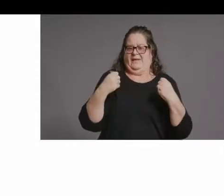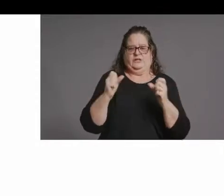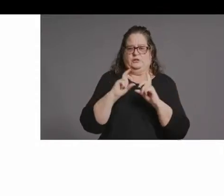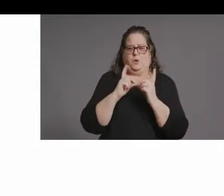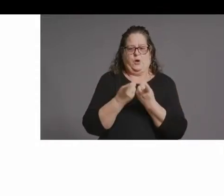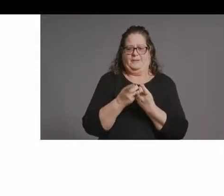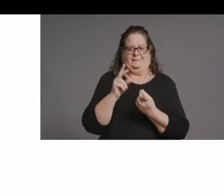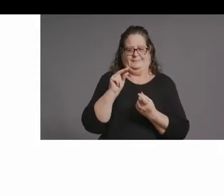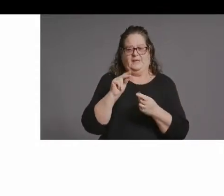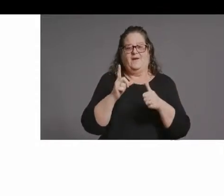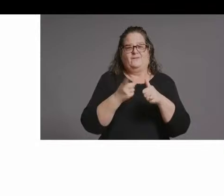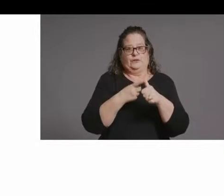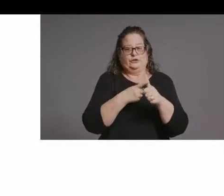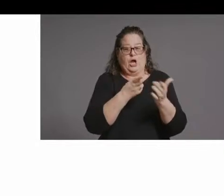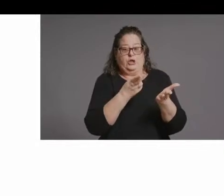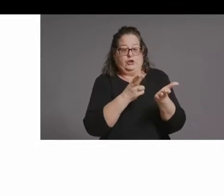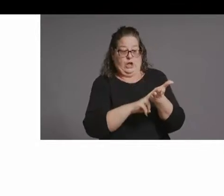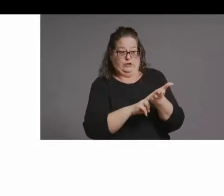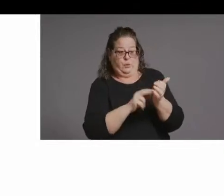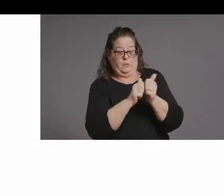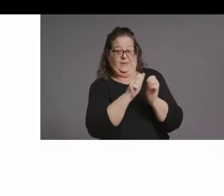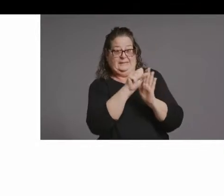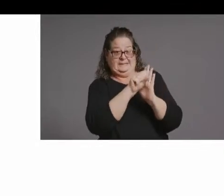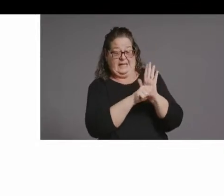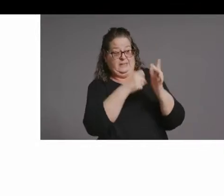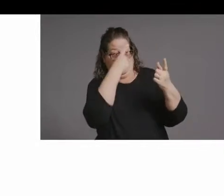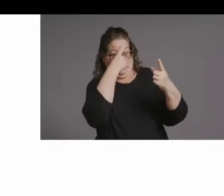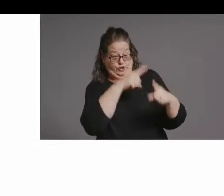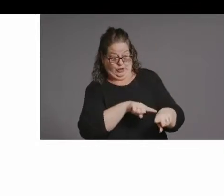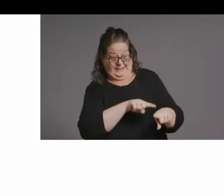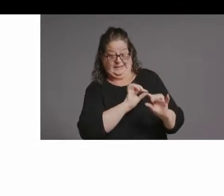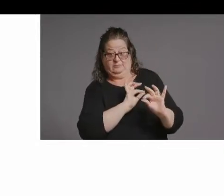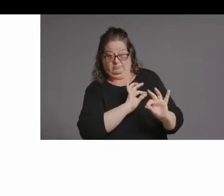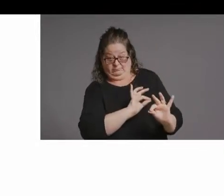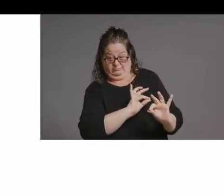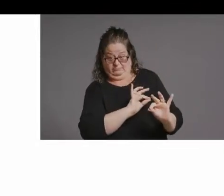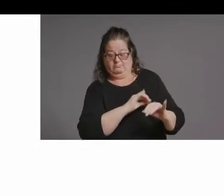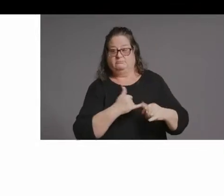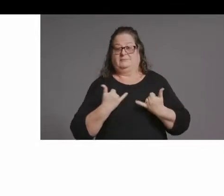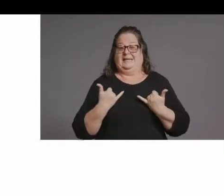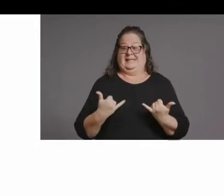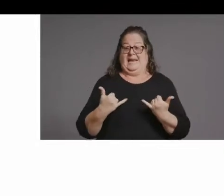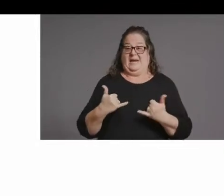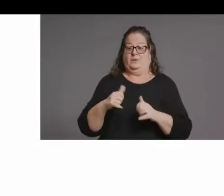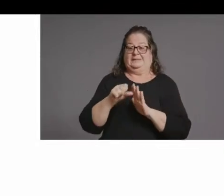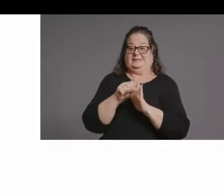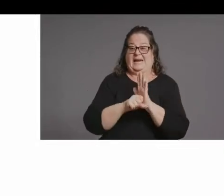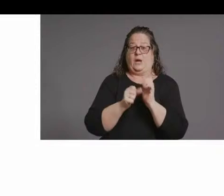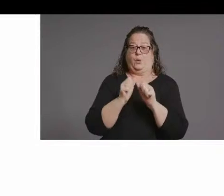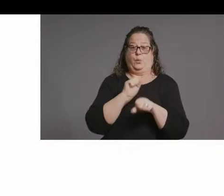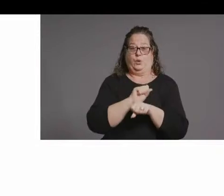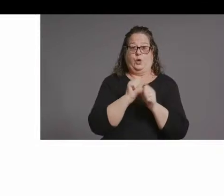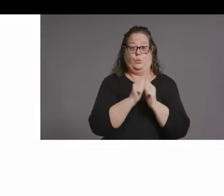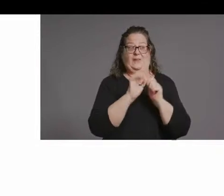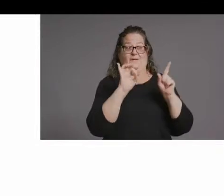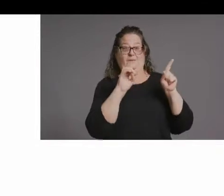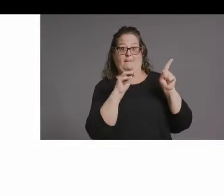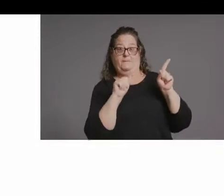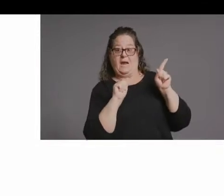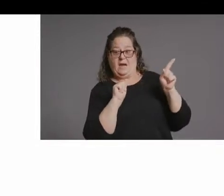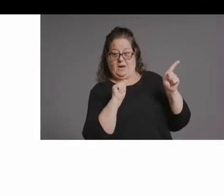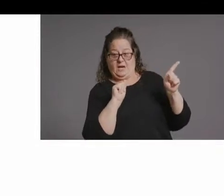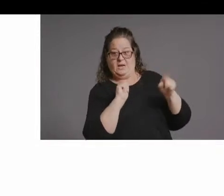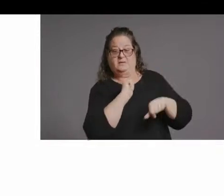are working both with FEMA to get the Arizona FEMA state plan amended and added to